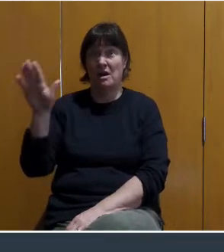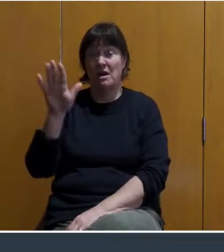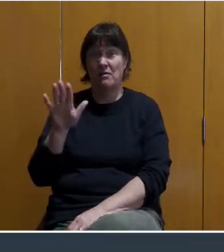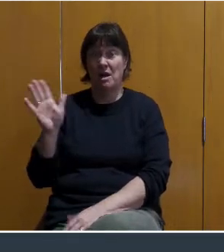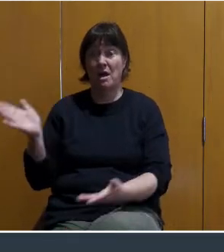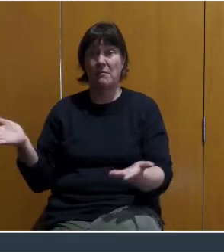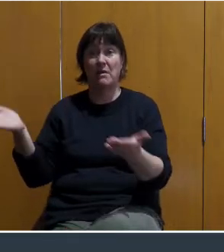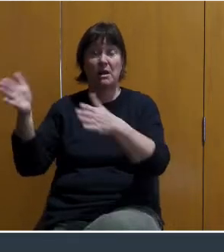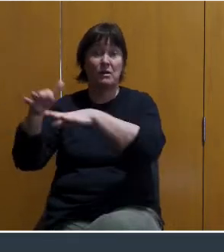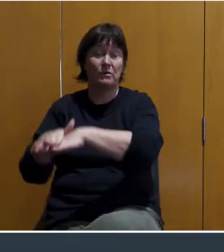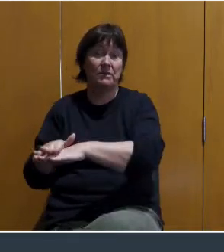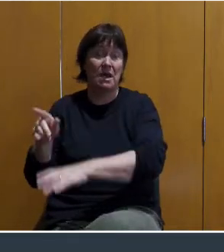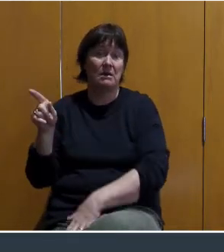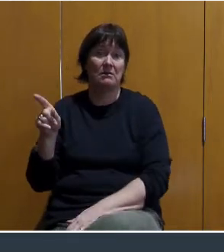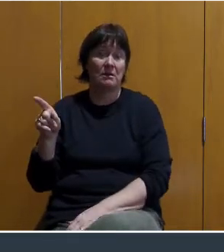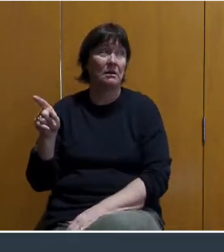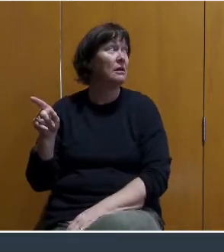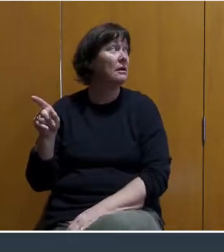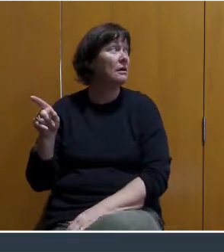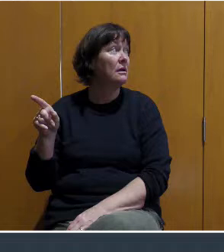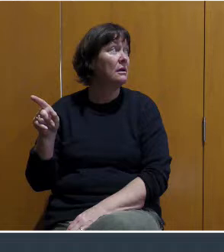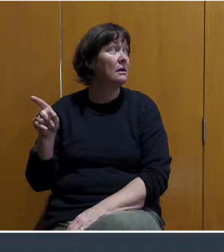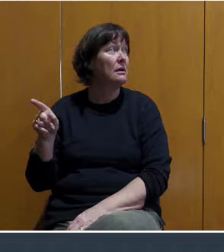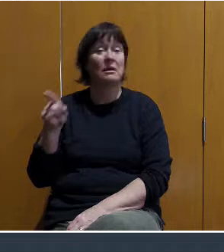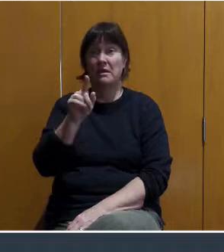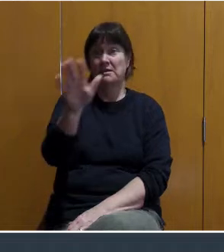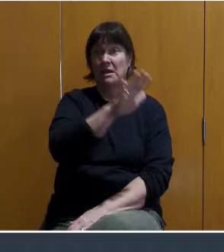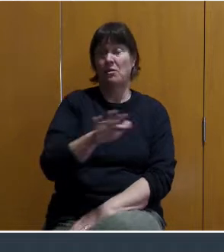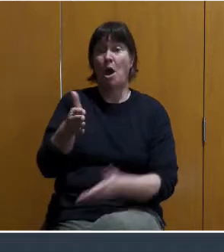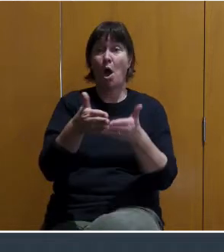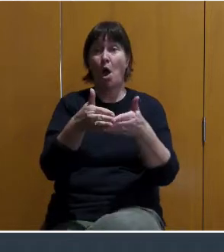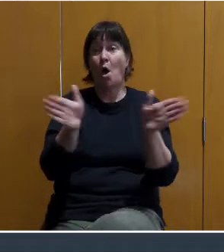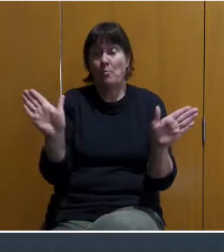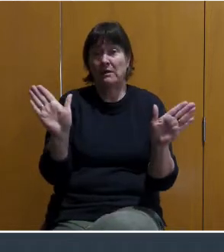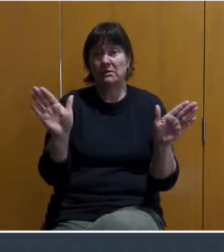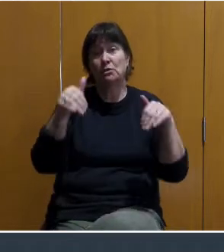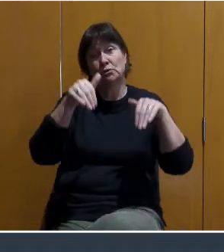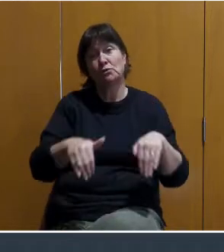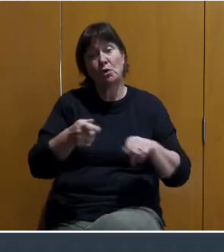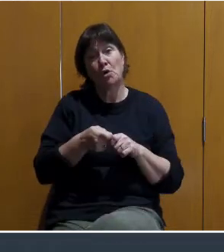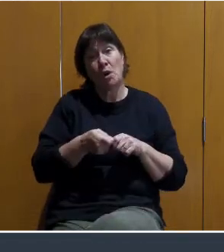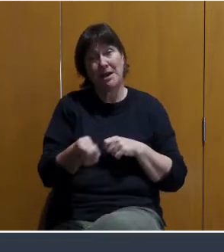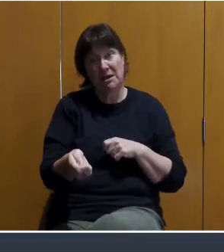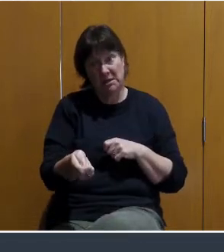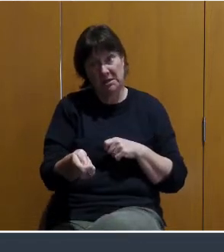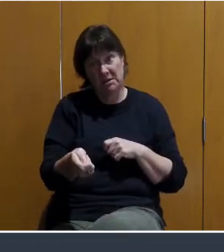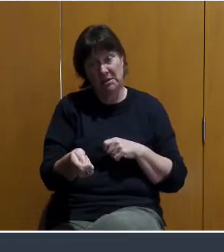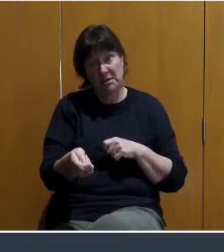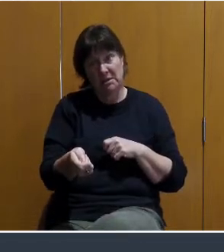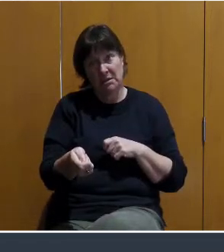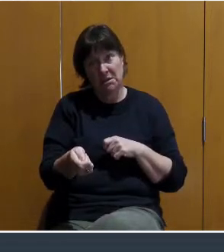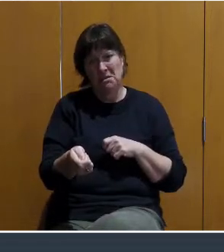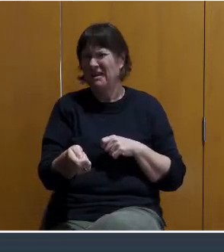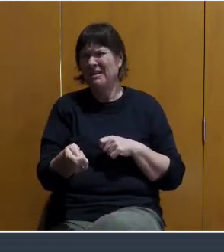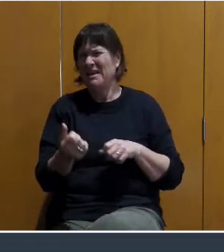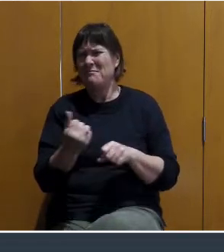closed down and this area has been opened up to dogs on lead. I can see no logic in